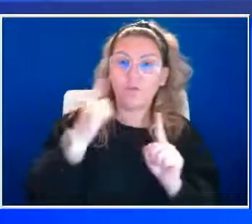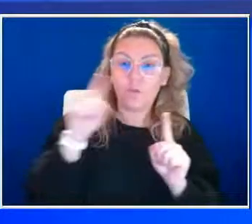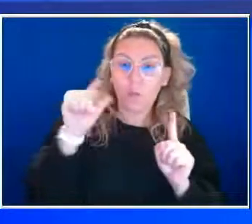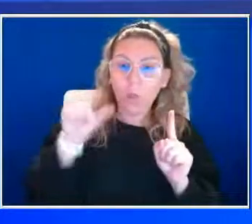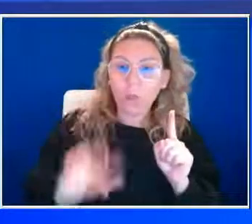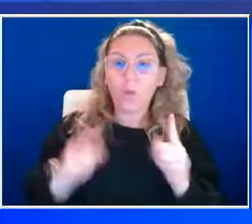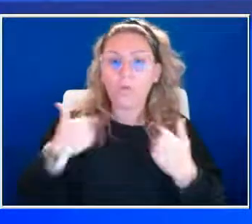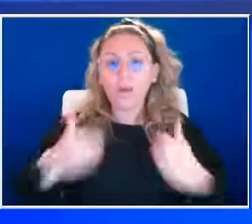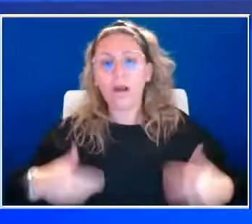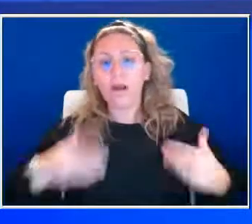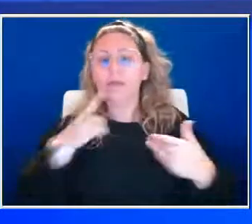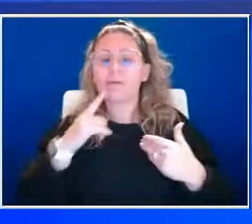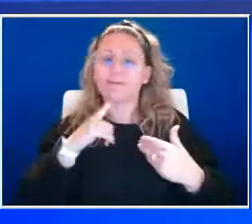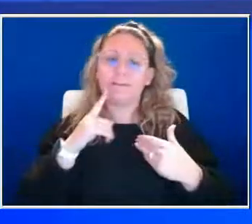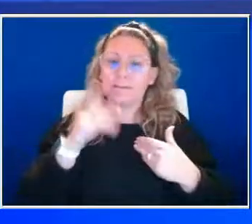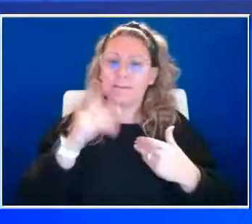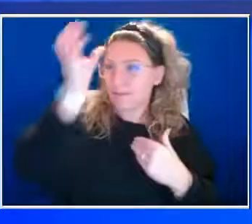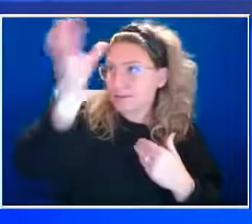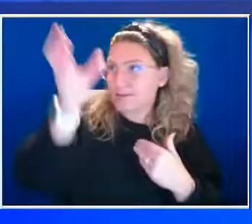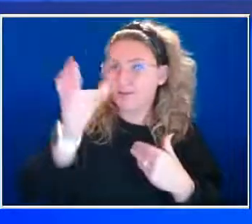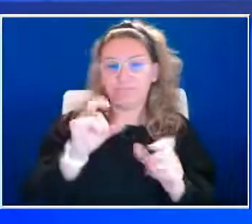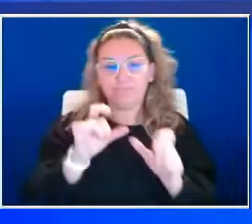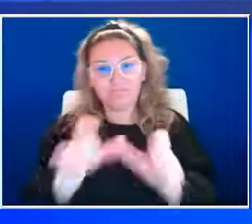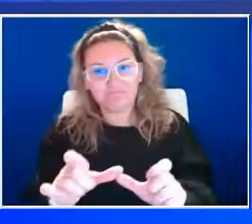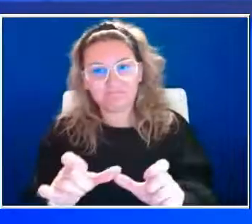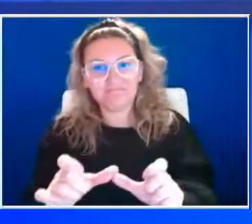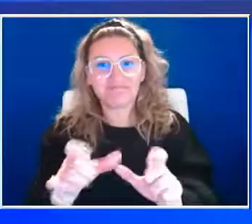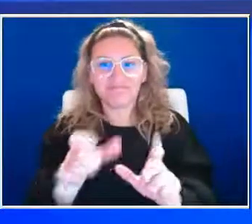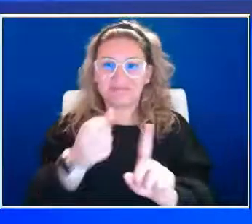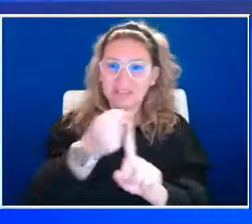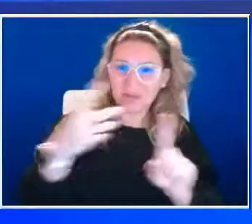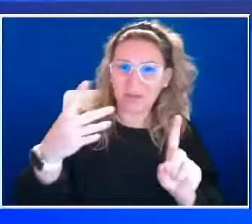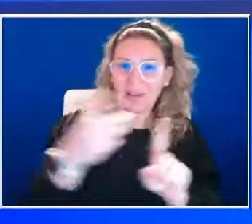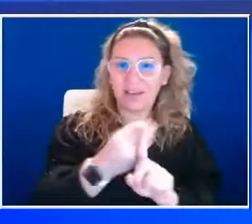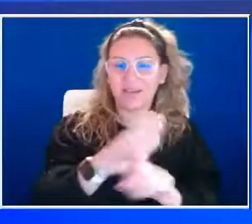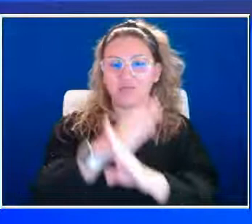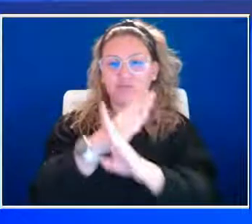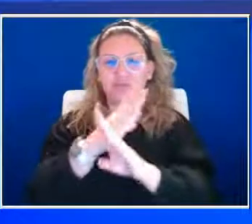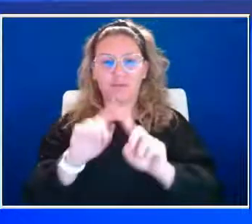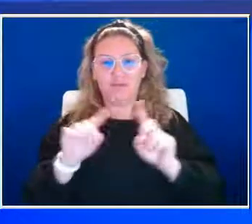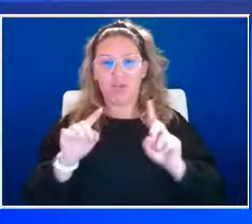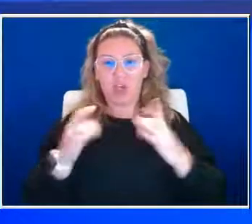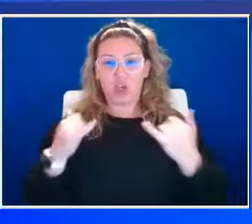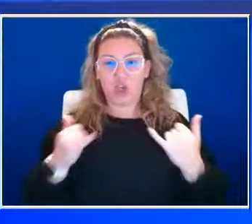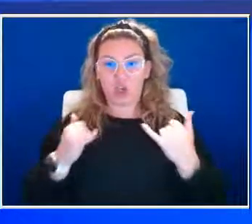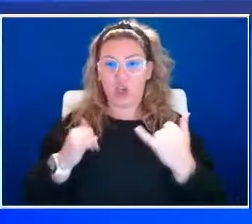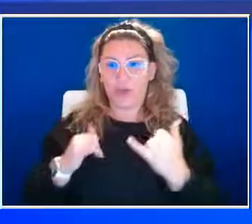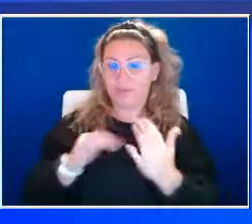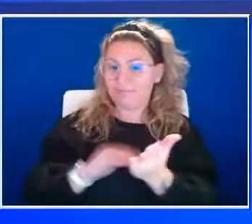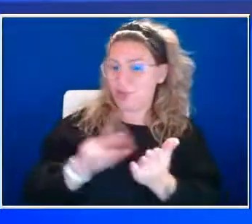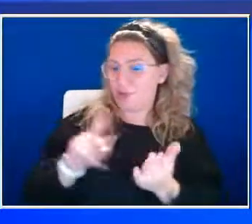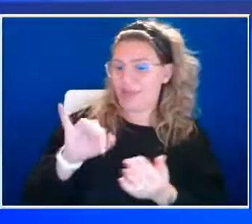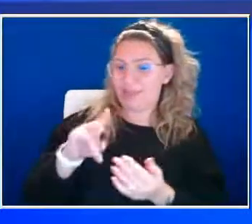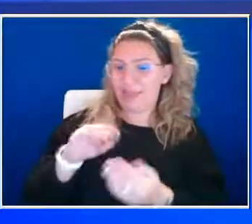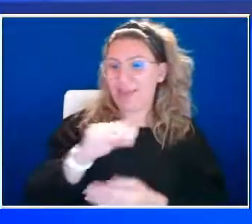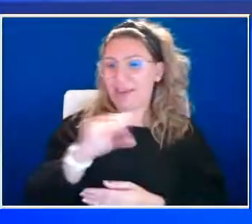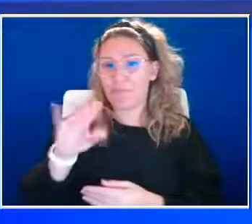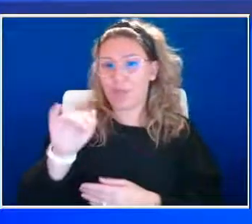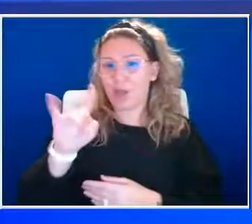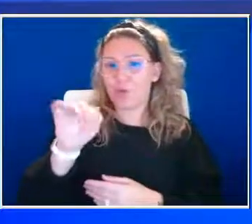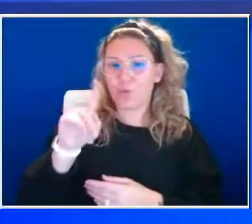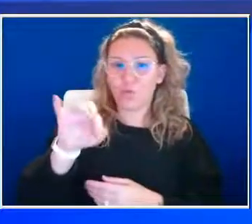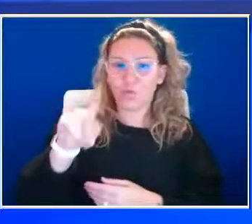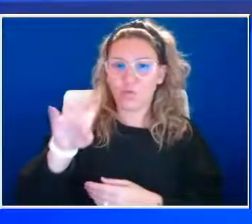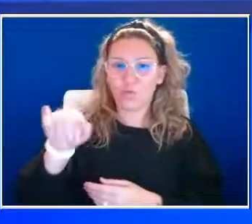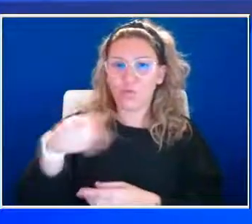to grow. And so we'll be working on prevention, but currently Dr. Lai and Dr. Butterworth and our other microvascular fellowship trained plastic